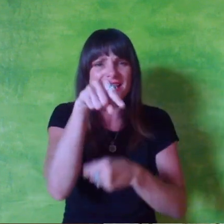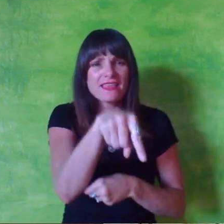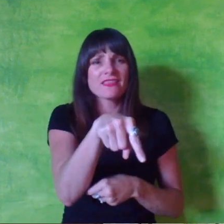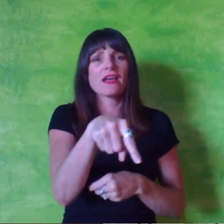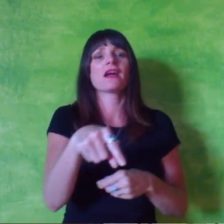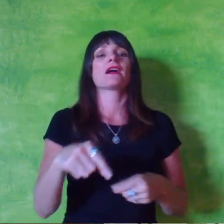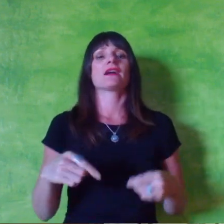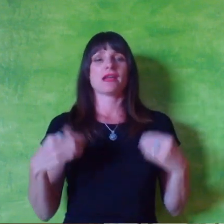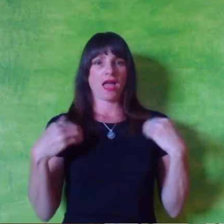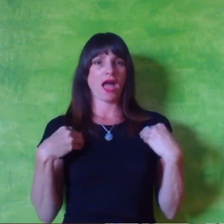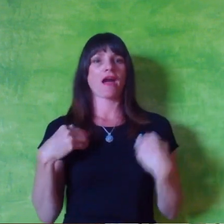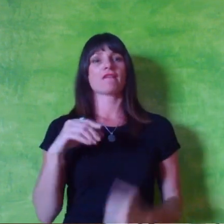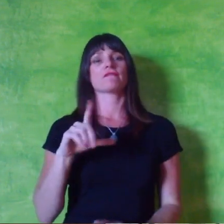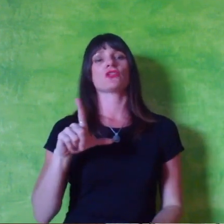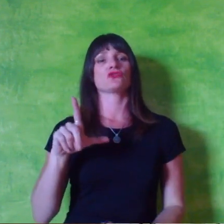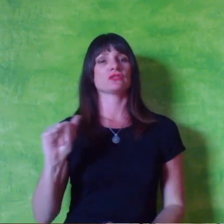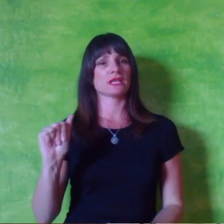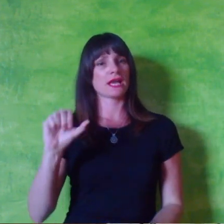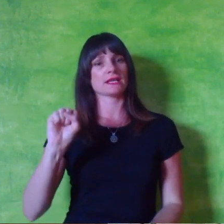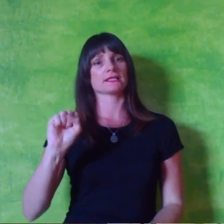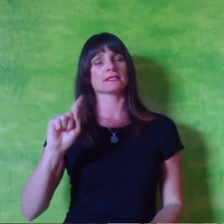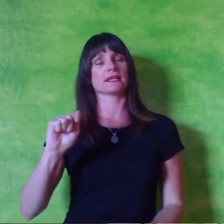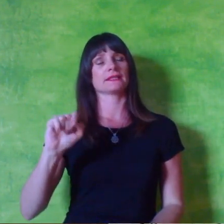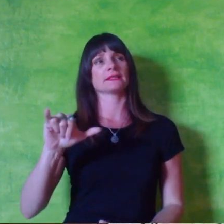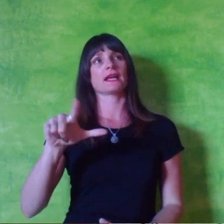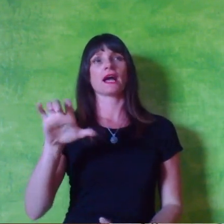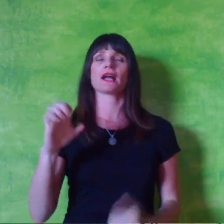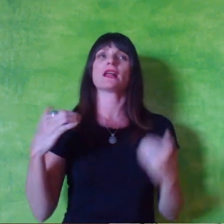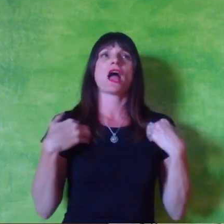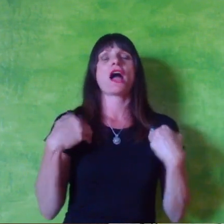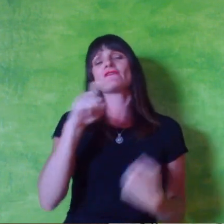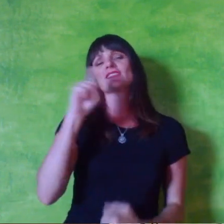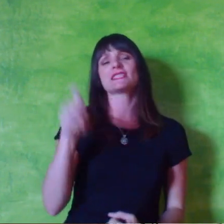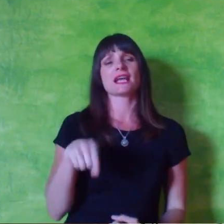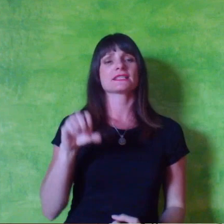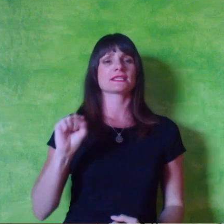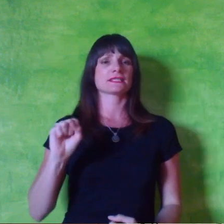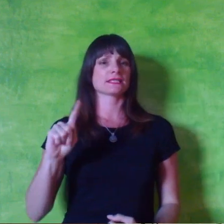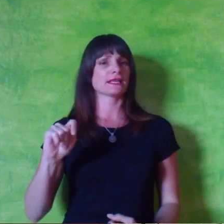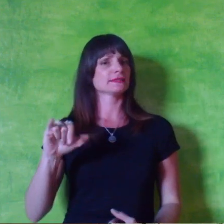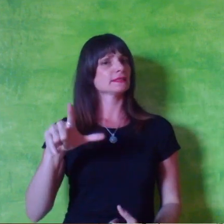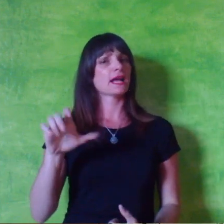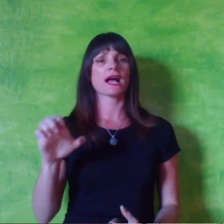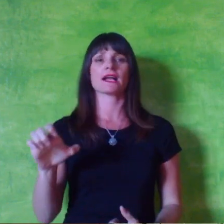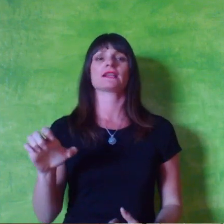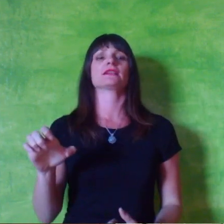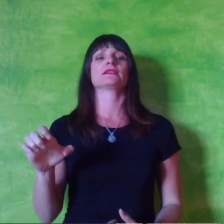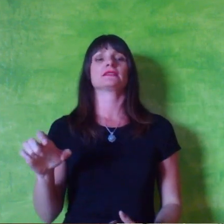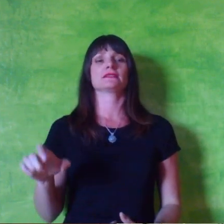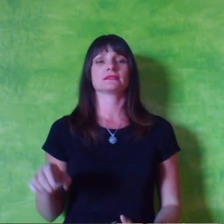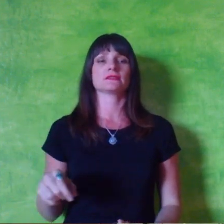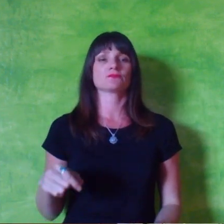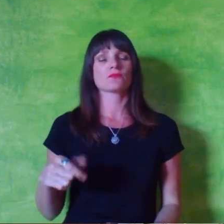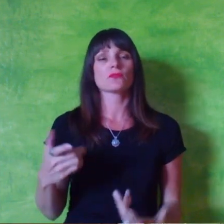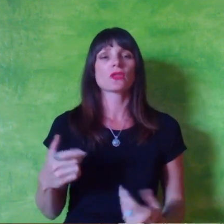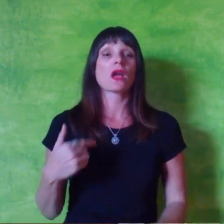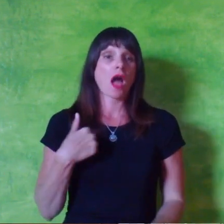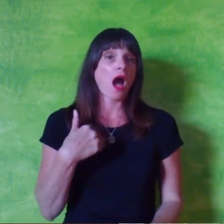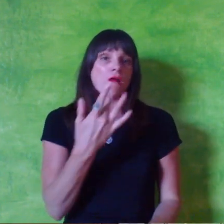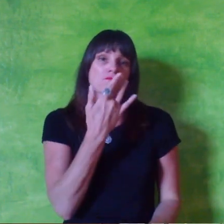salt kind of rub. That's what I use for my